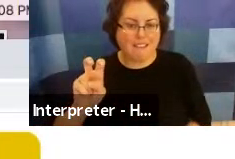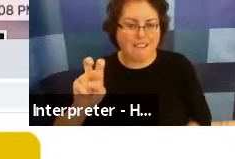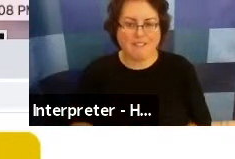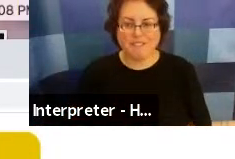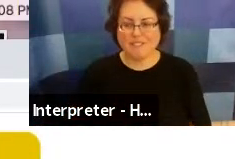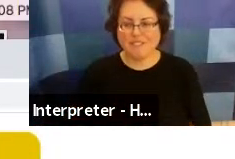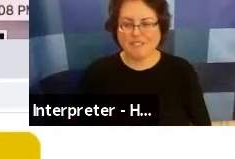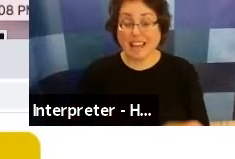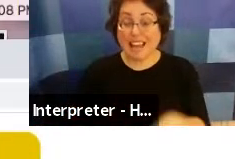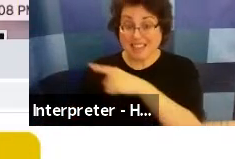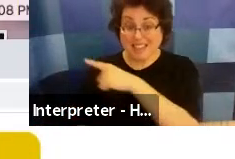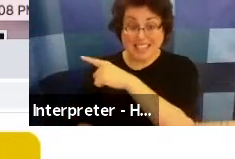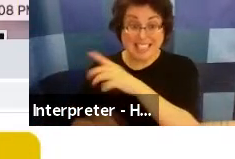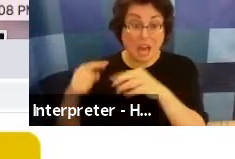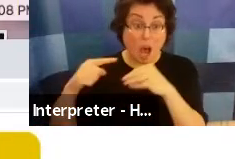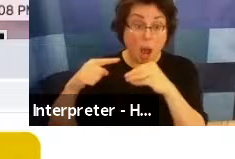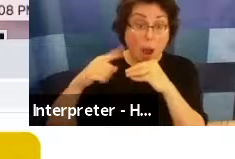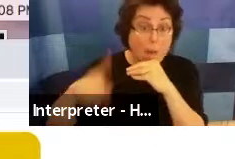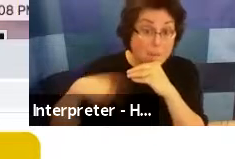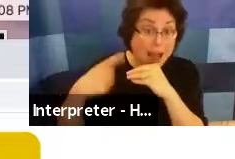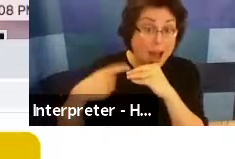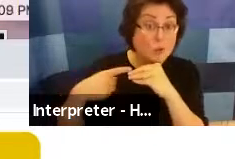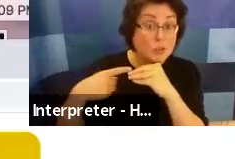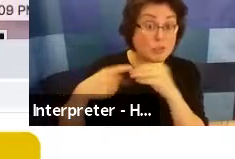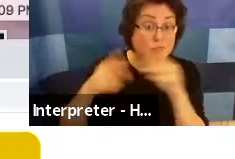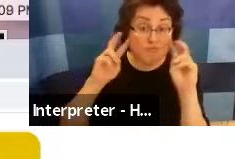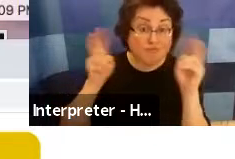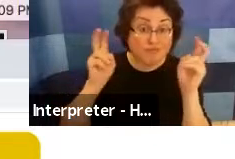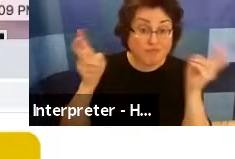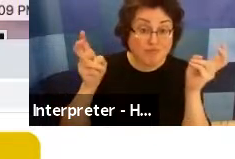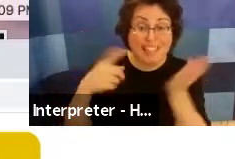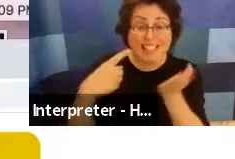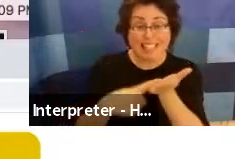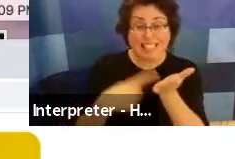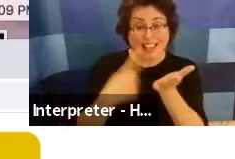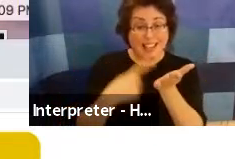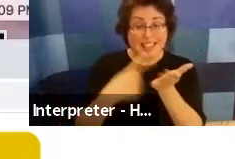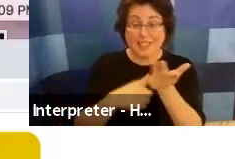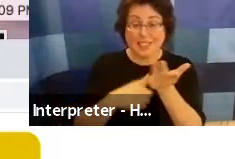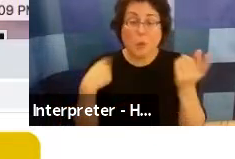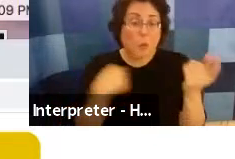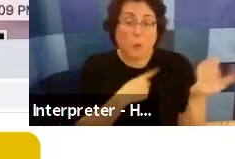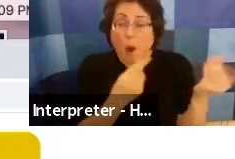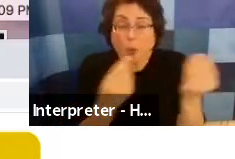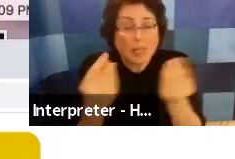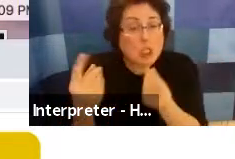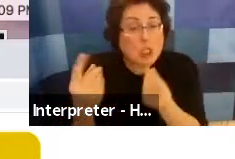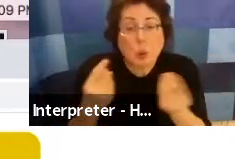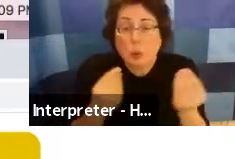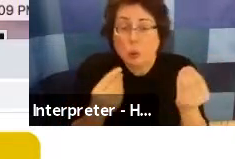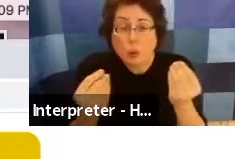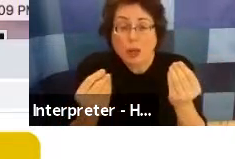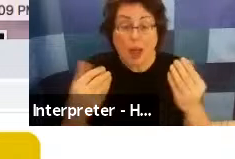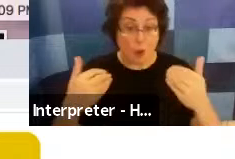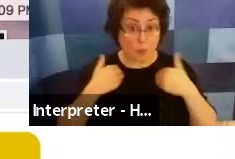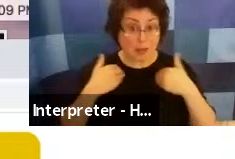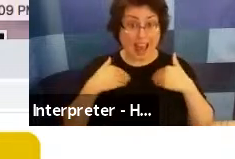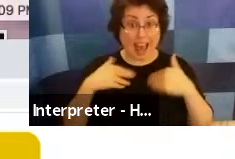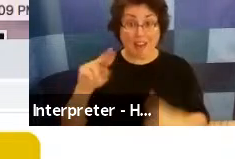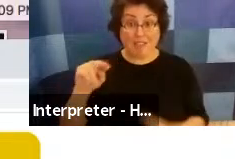about section there talks about the scope of our activities. We have a newsletter.